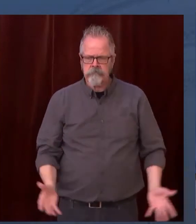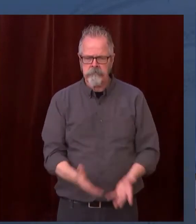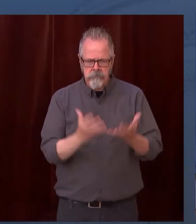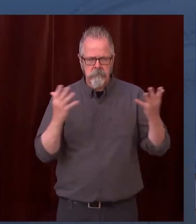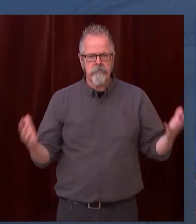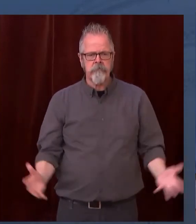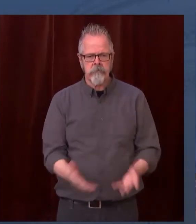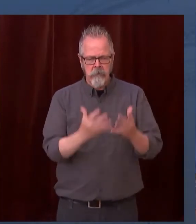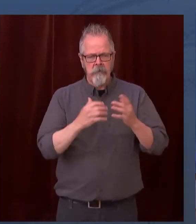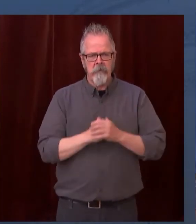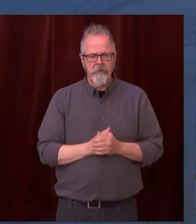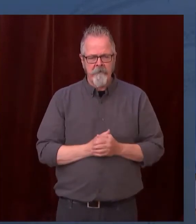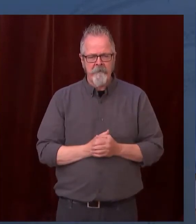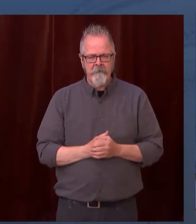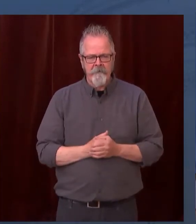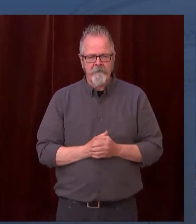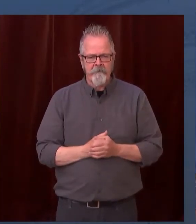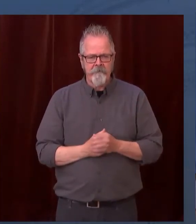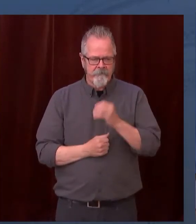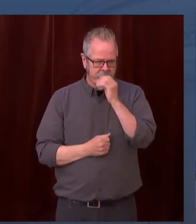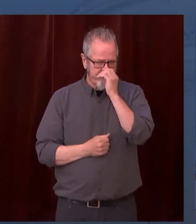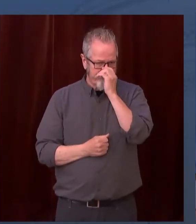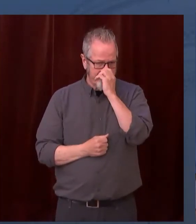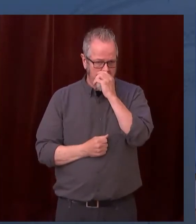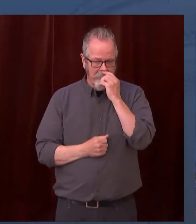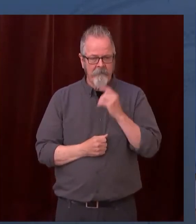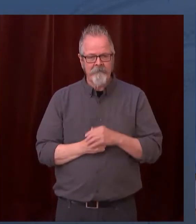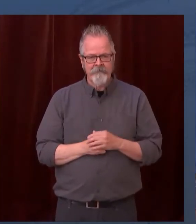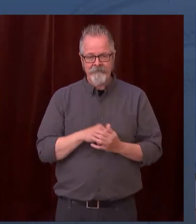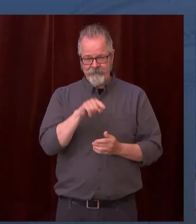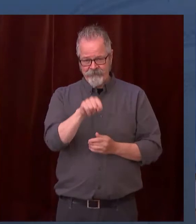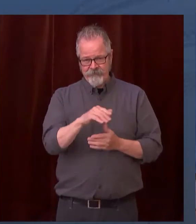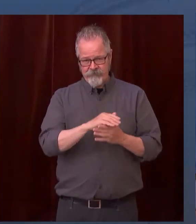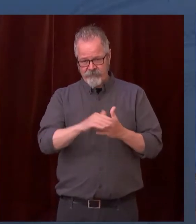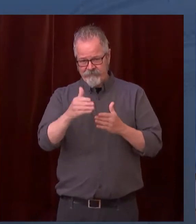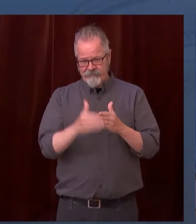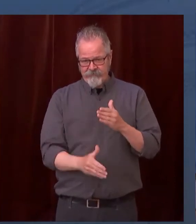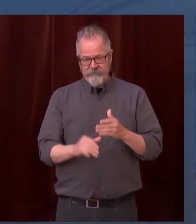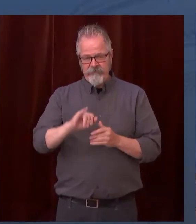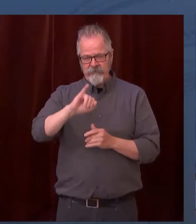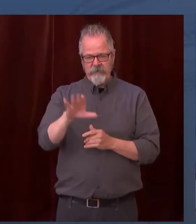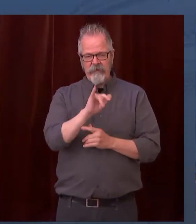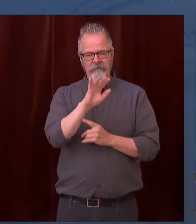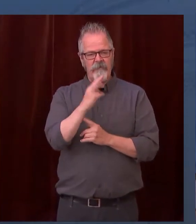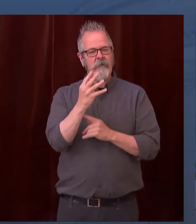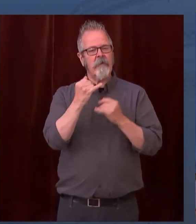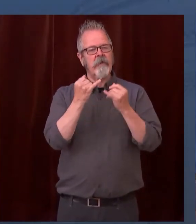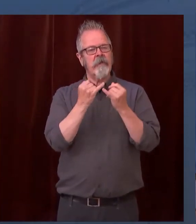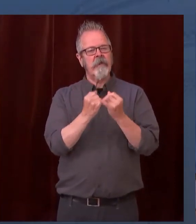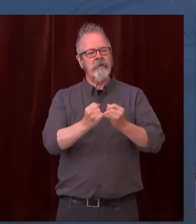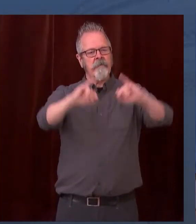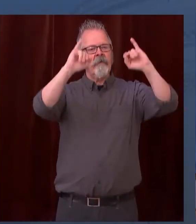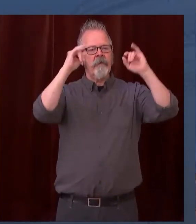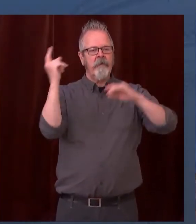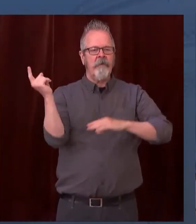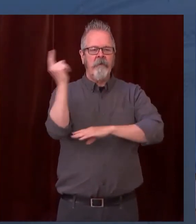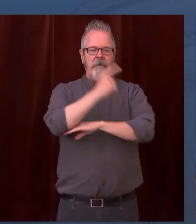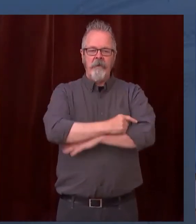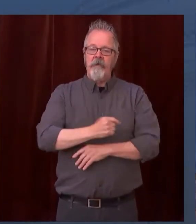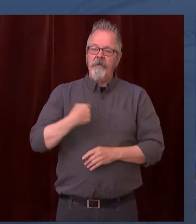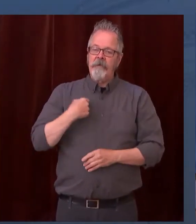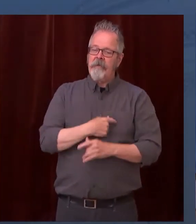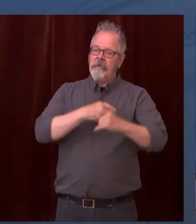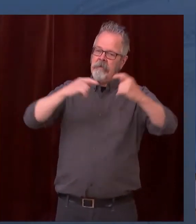of the great blessings of democracy, and I know we're going to enjoy that in our own way. But this year, I really